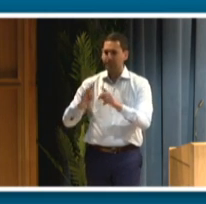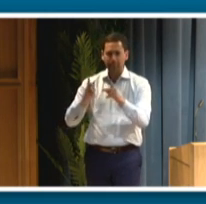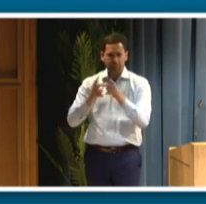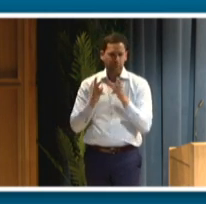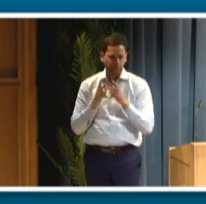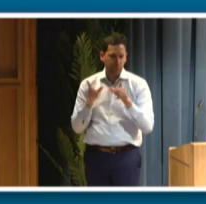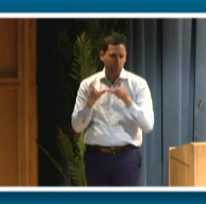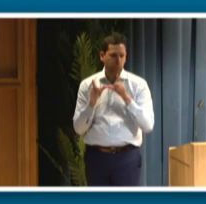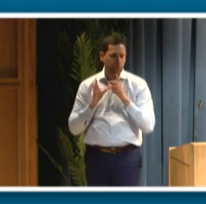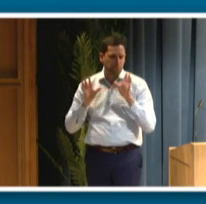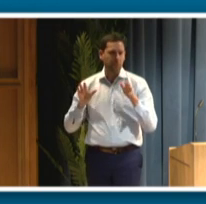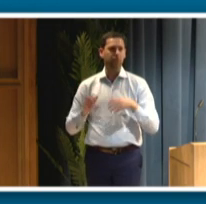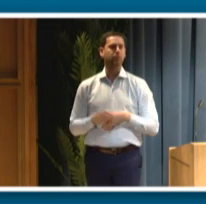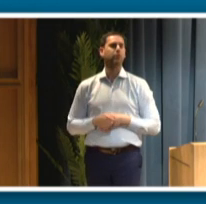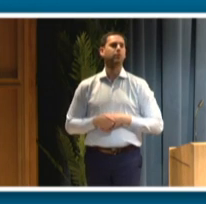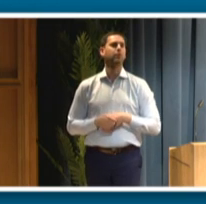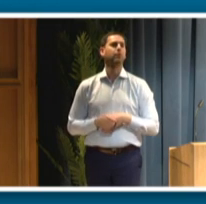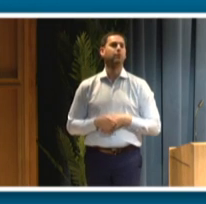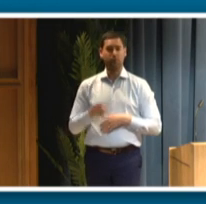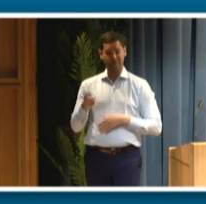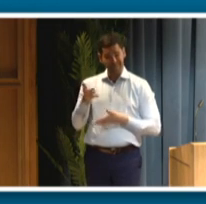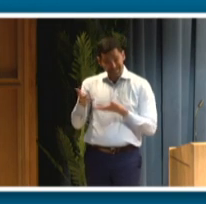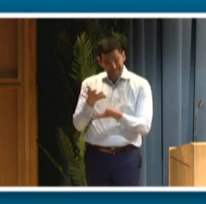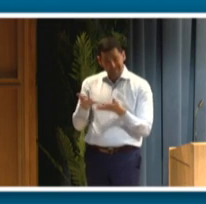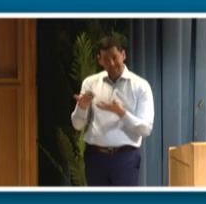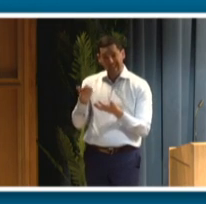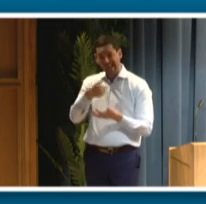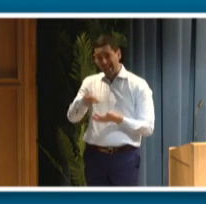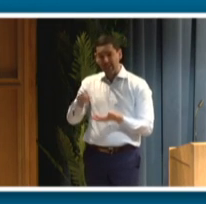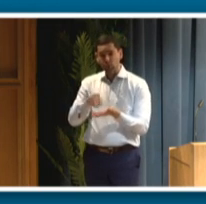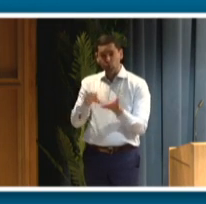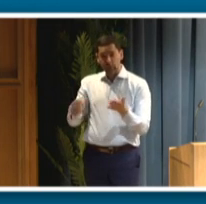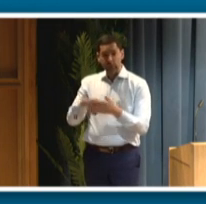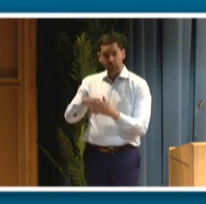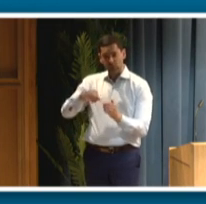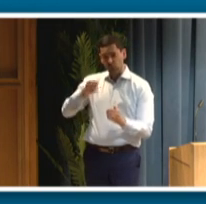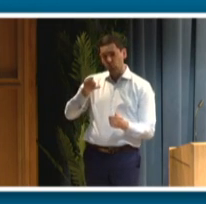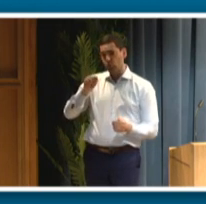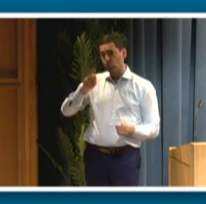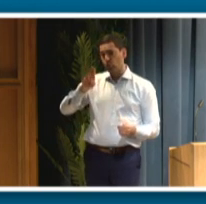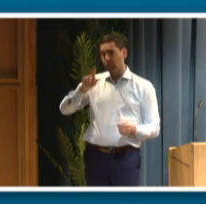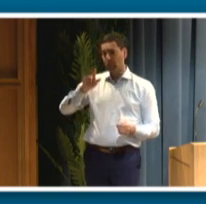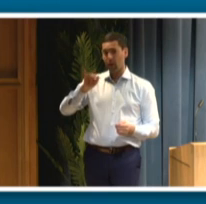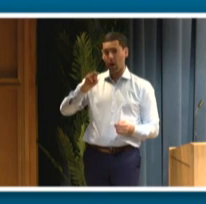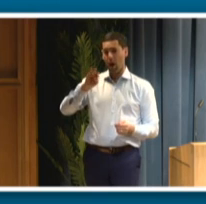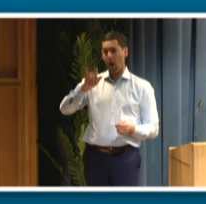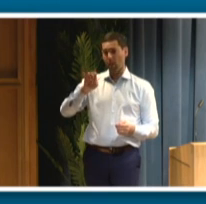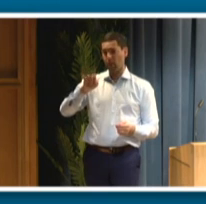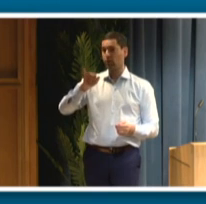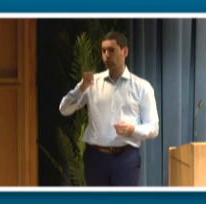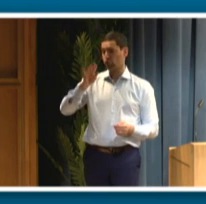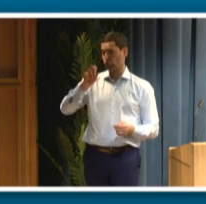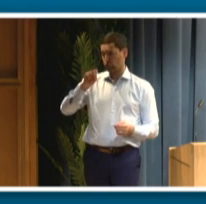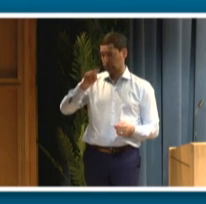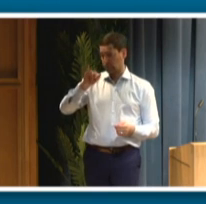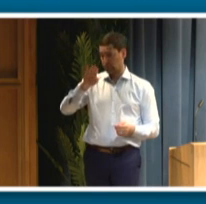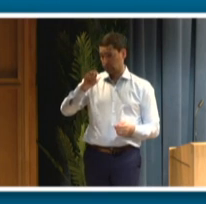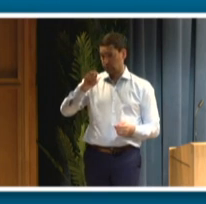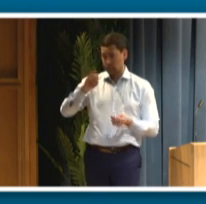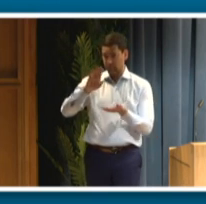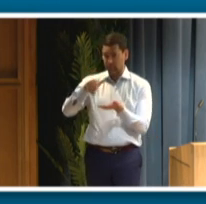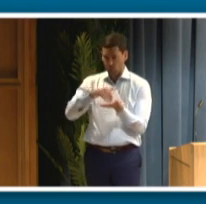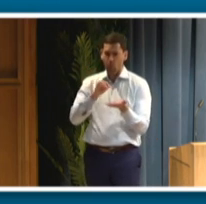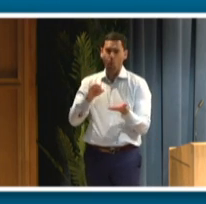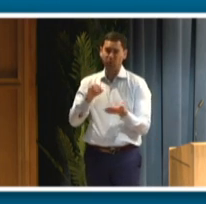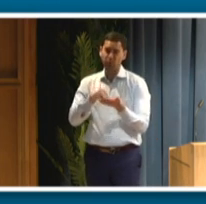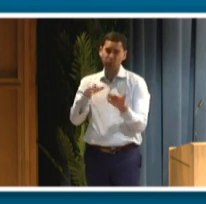you had the chance to interact with any students in juvenile justice centers or students that are incarcerated or in prison? Yeah, I've